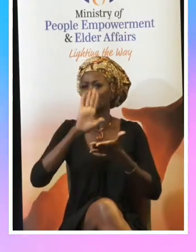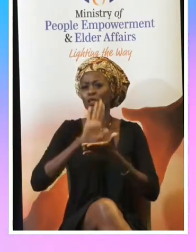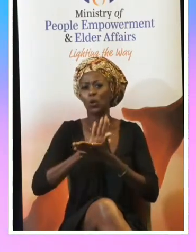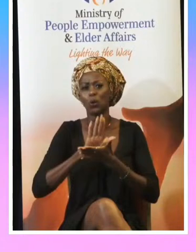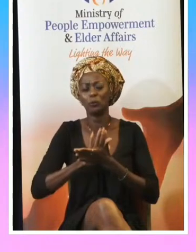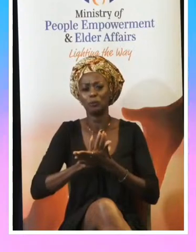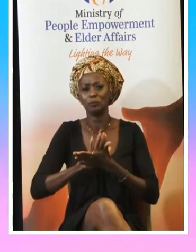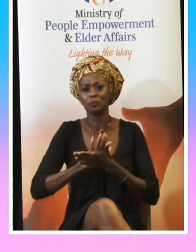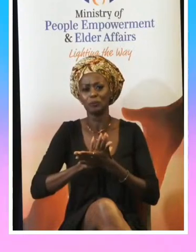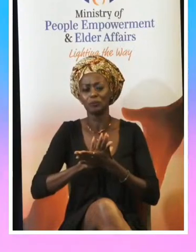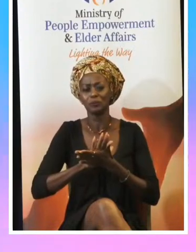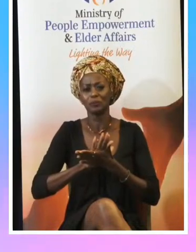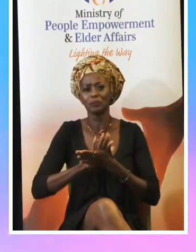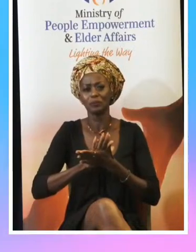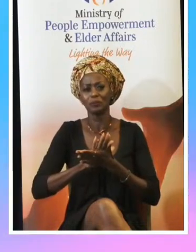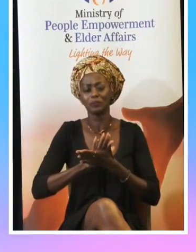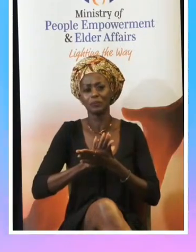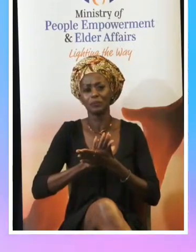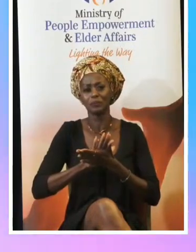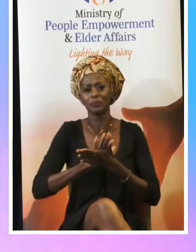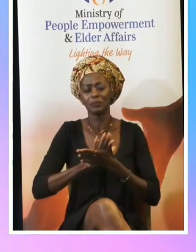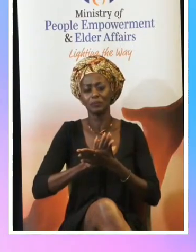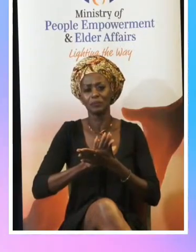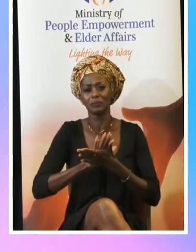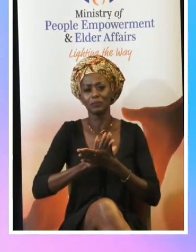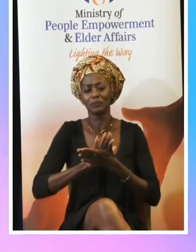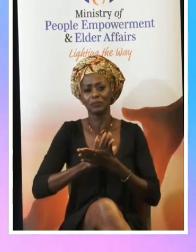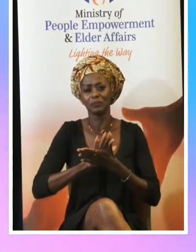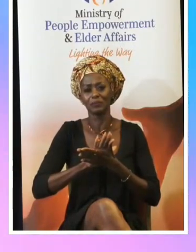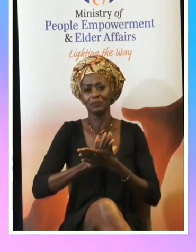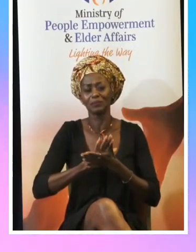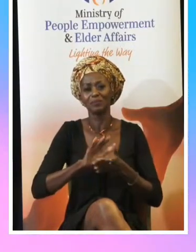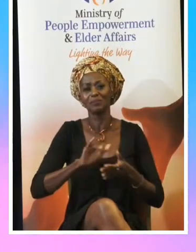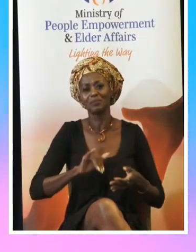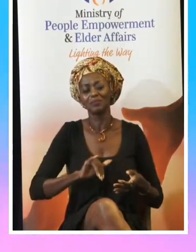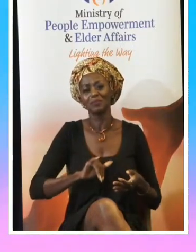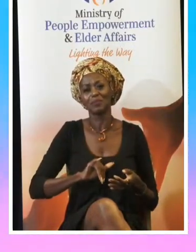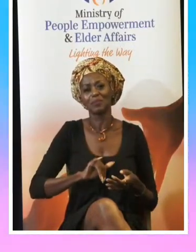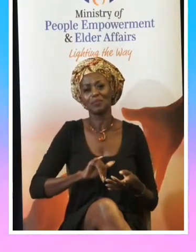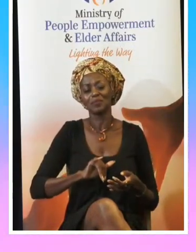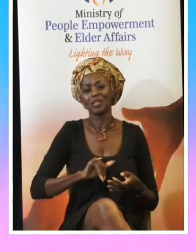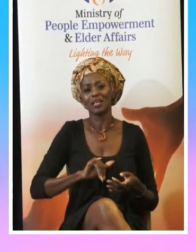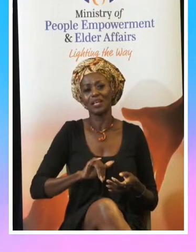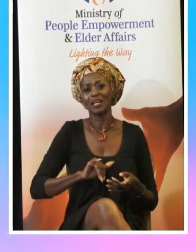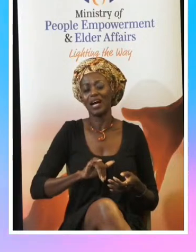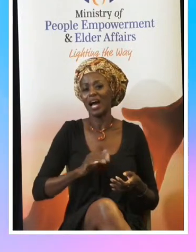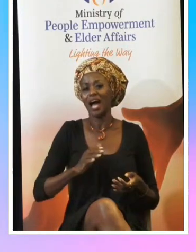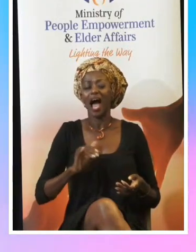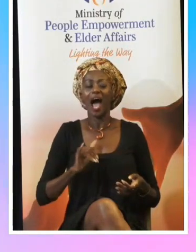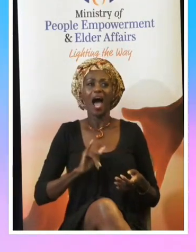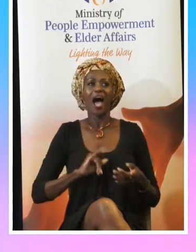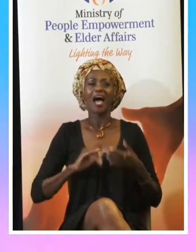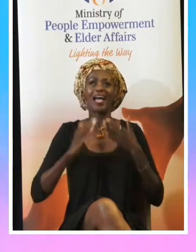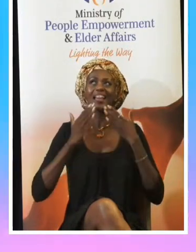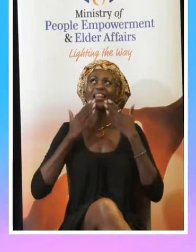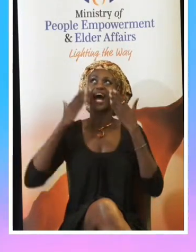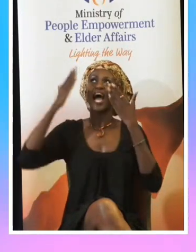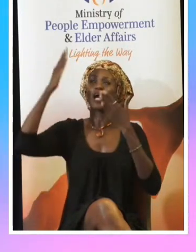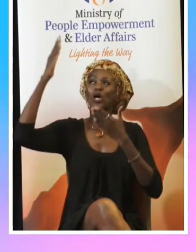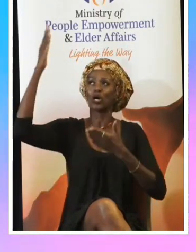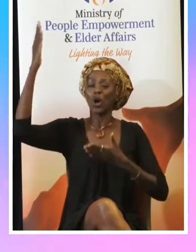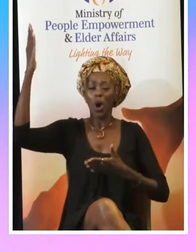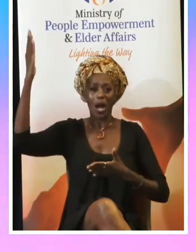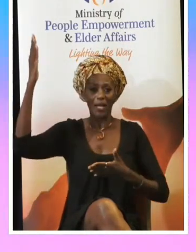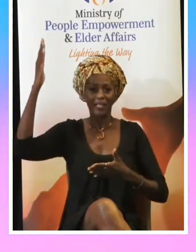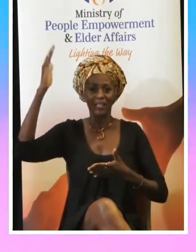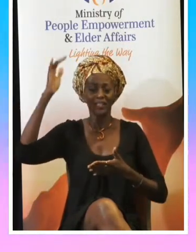I see a lot of that. But thank God that you